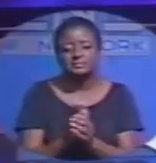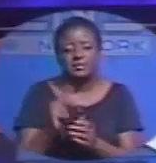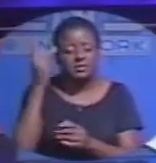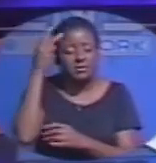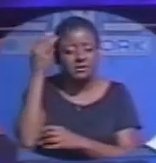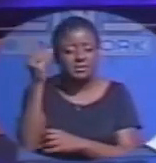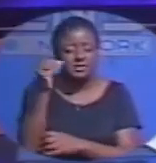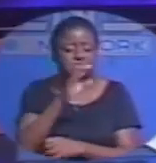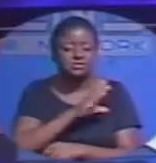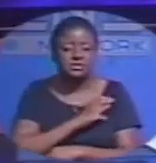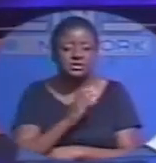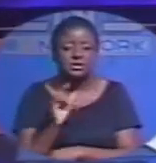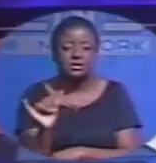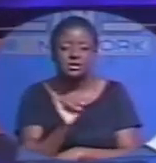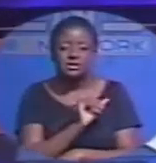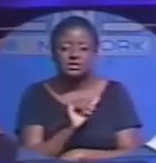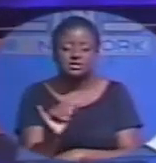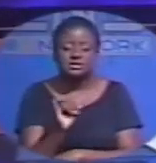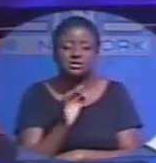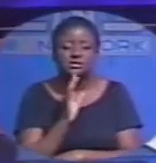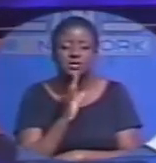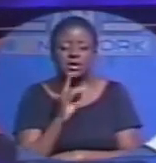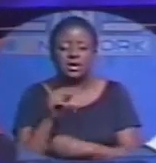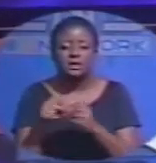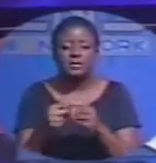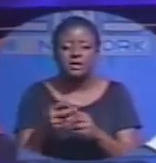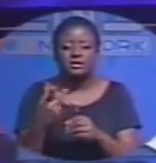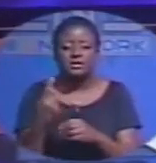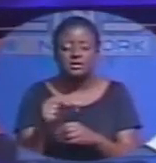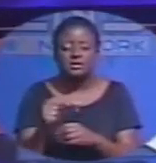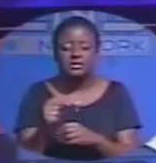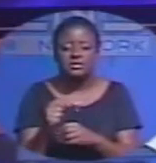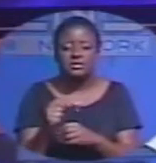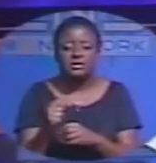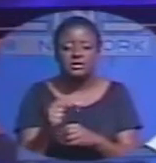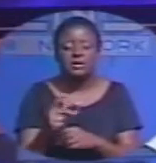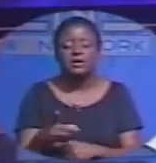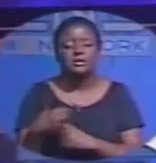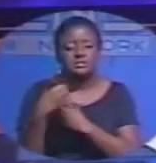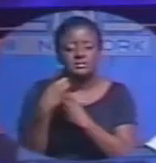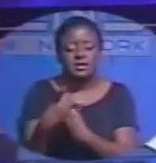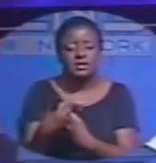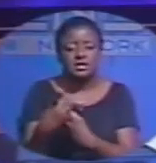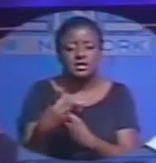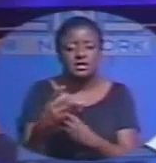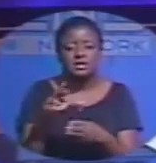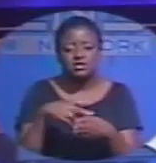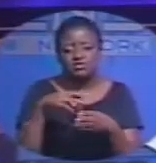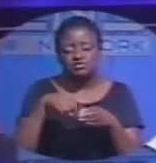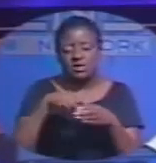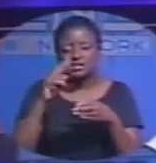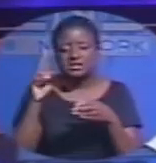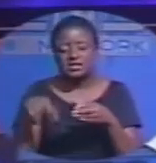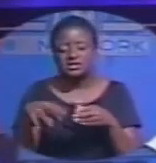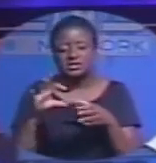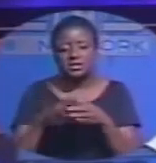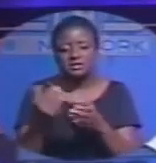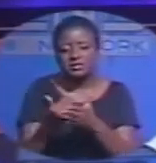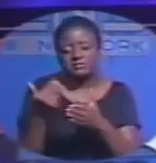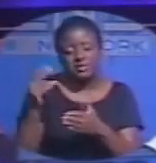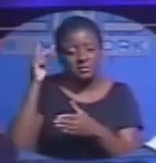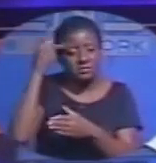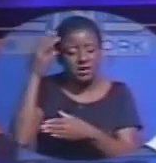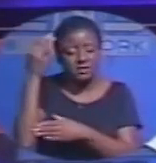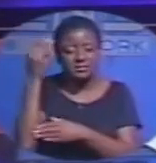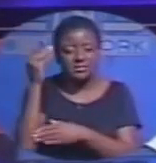Well, Prime Minister Christie also talking about the pending resignation of former Prime Minister Hubert Ingraham. Mr. Christie said it would be the end of an era for one